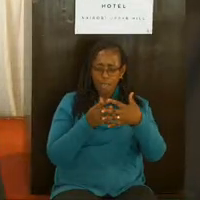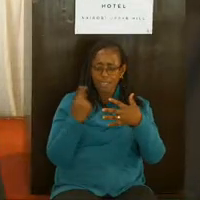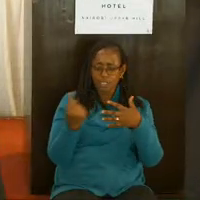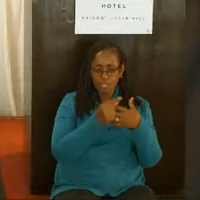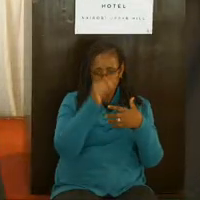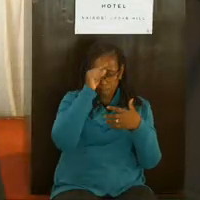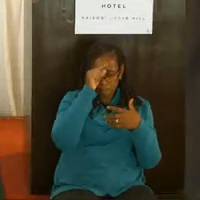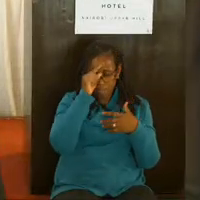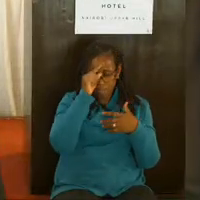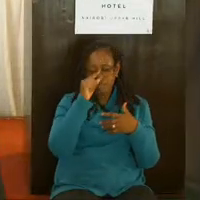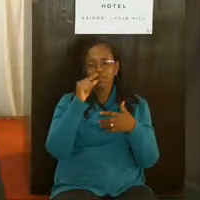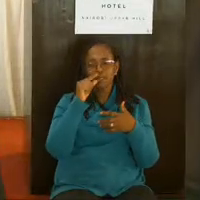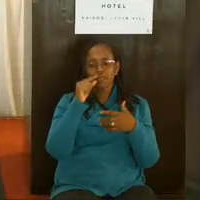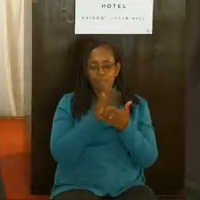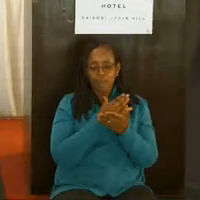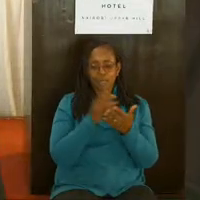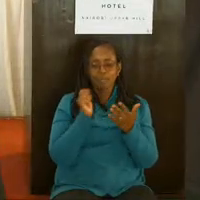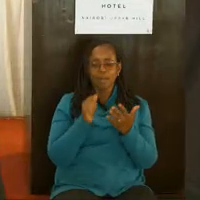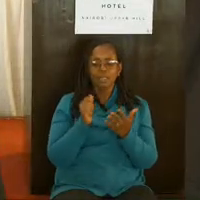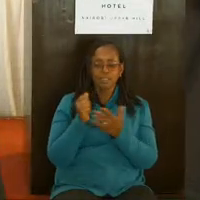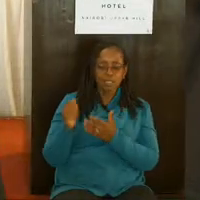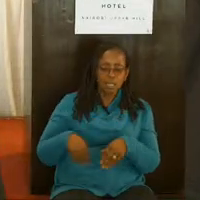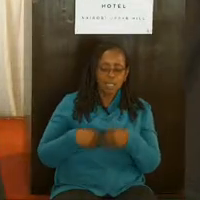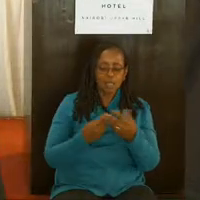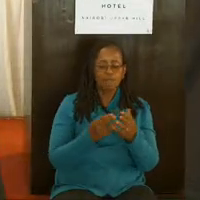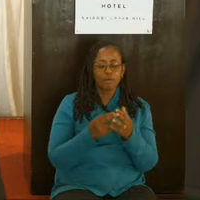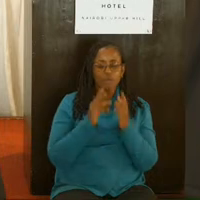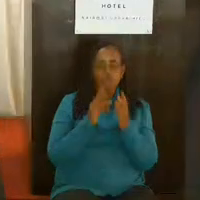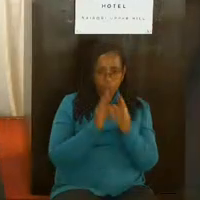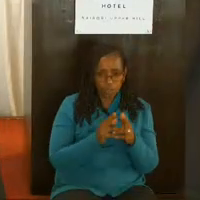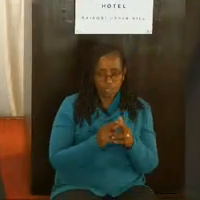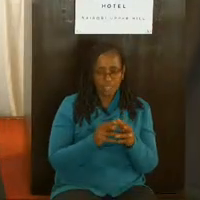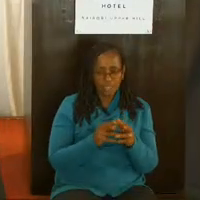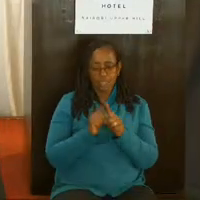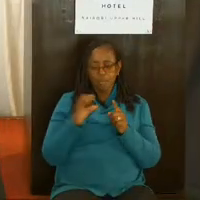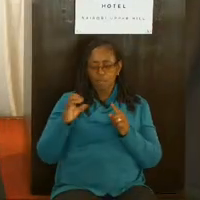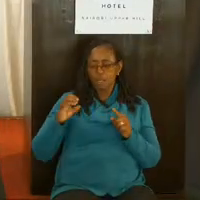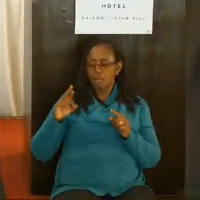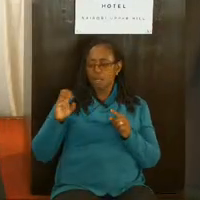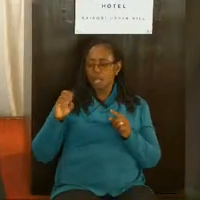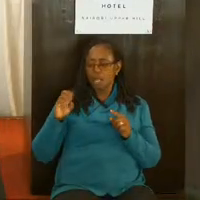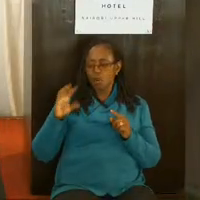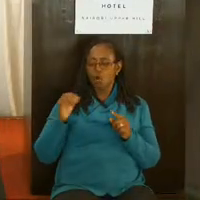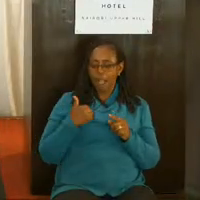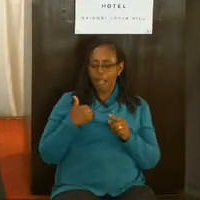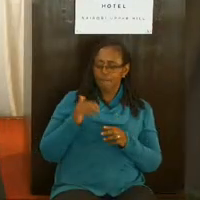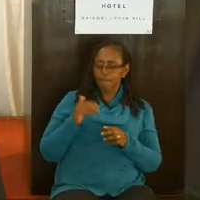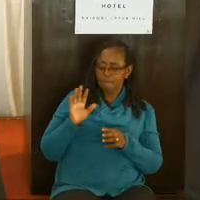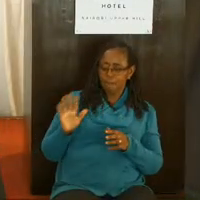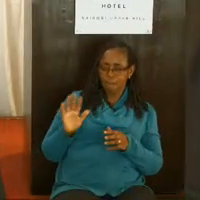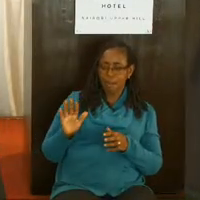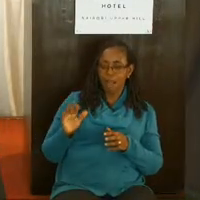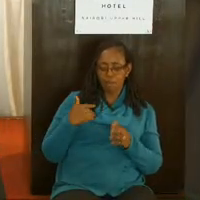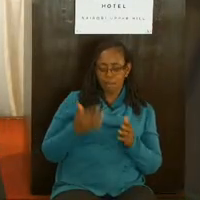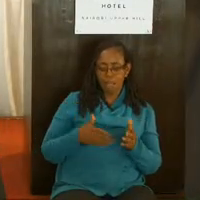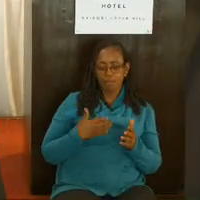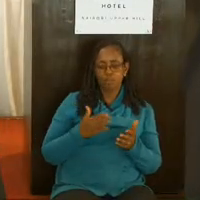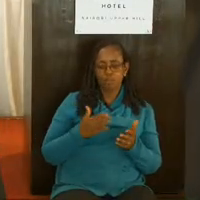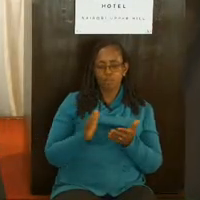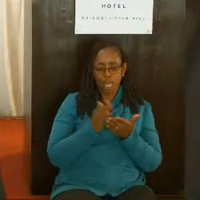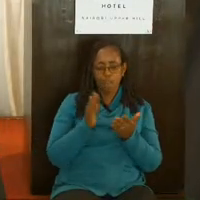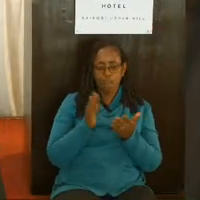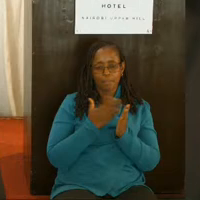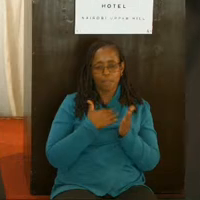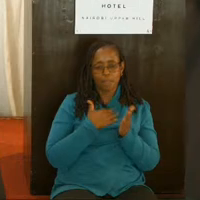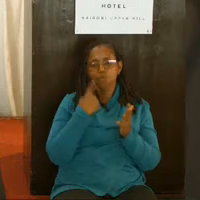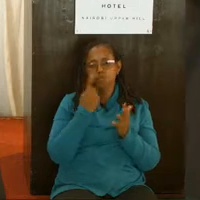give reports we have also a shadow framework from creco and I think I'll be delighted to share with the organizers